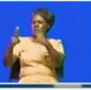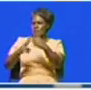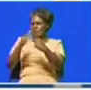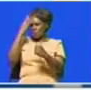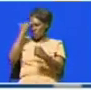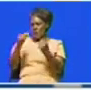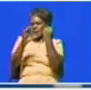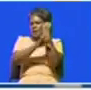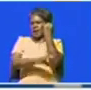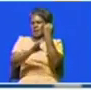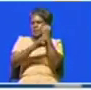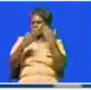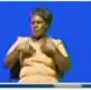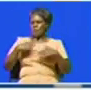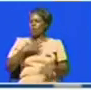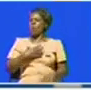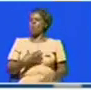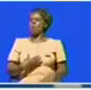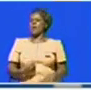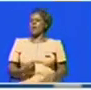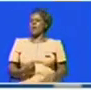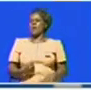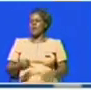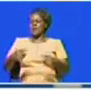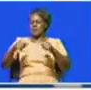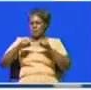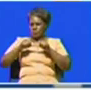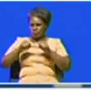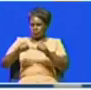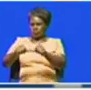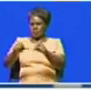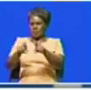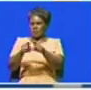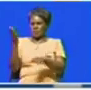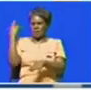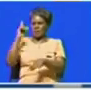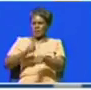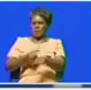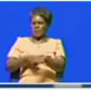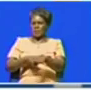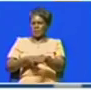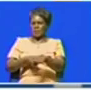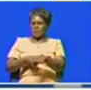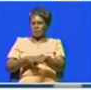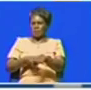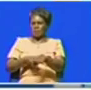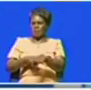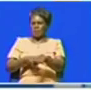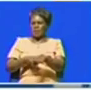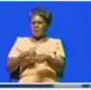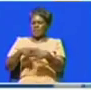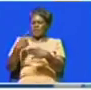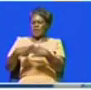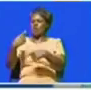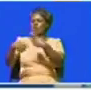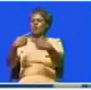that as a country, the people's will can prevail this time, like it had last time and was snatched away, and so that we can then move